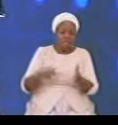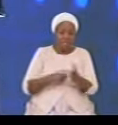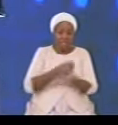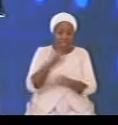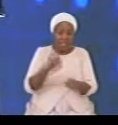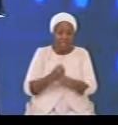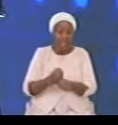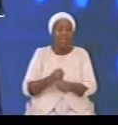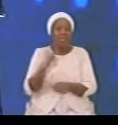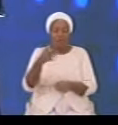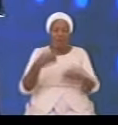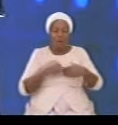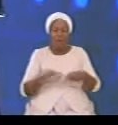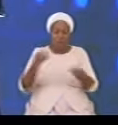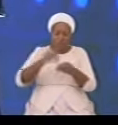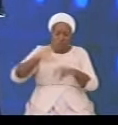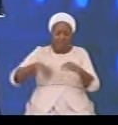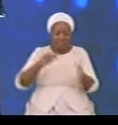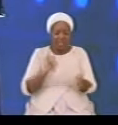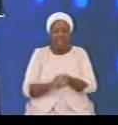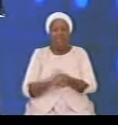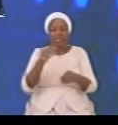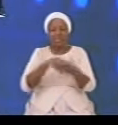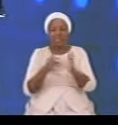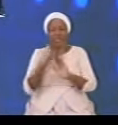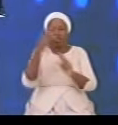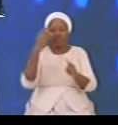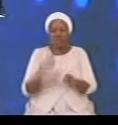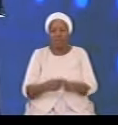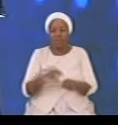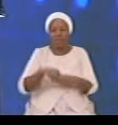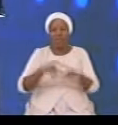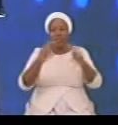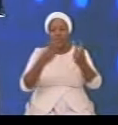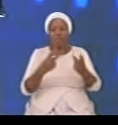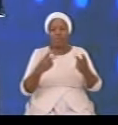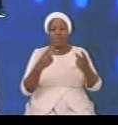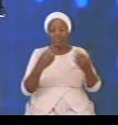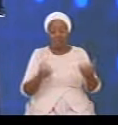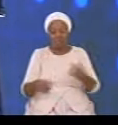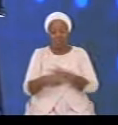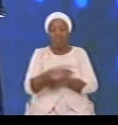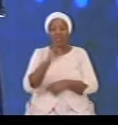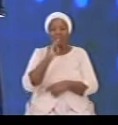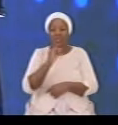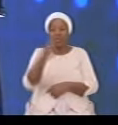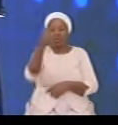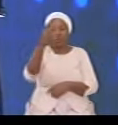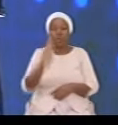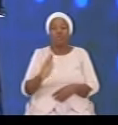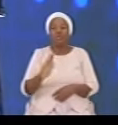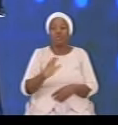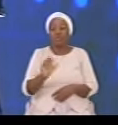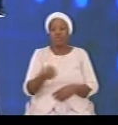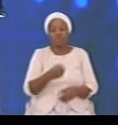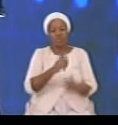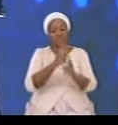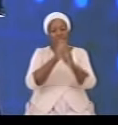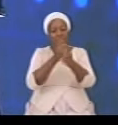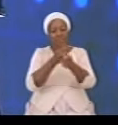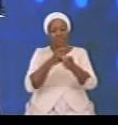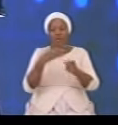we heard in Jesus' name. The topic today, God's gift of a